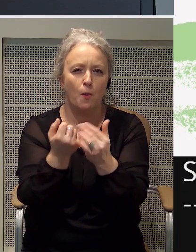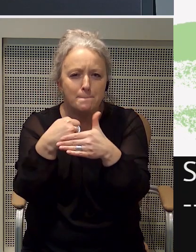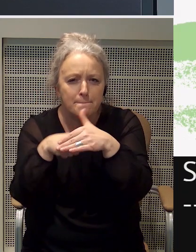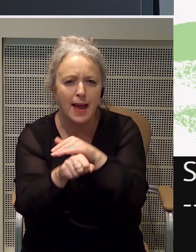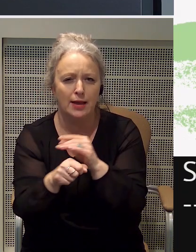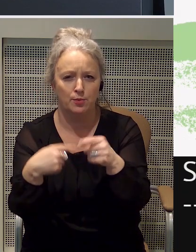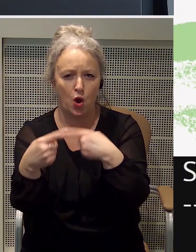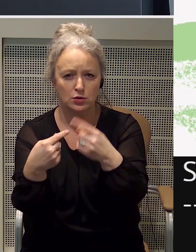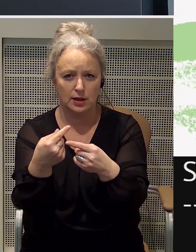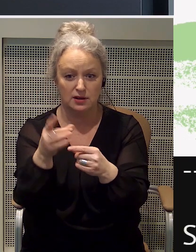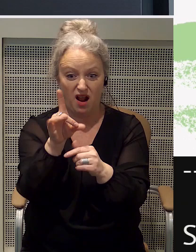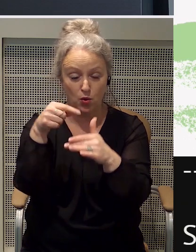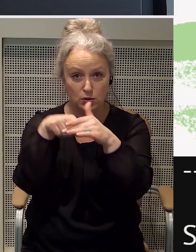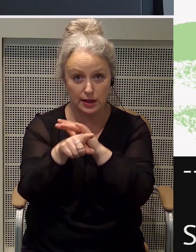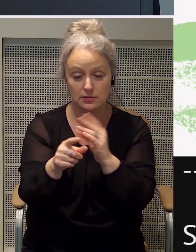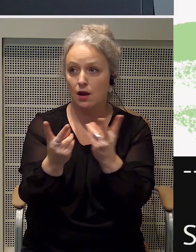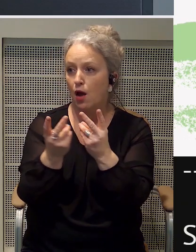and it's a hidden process.